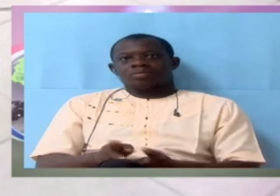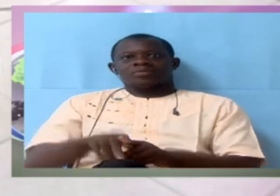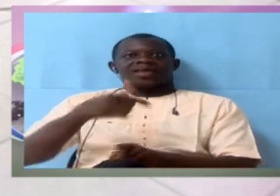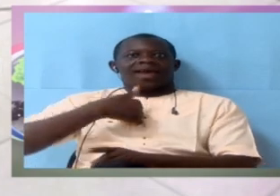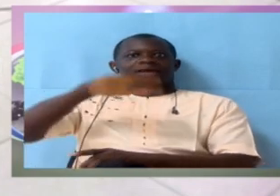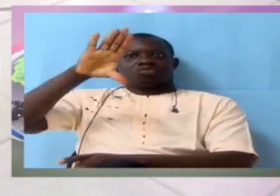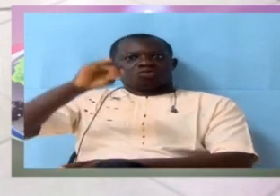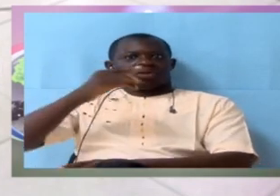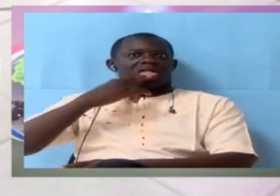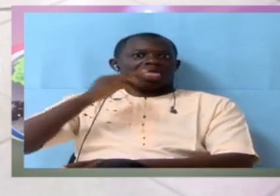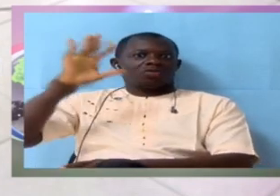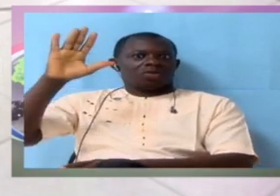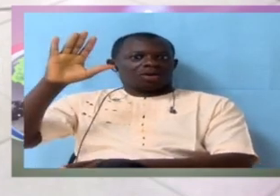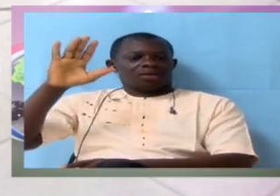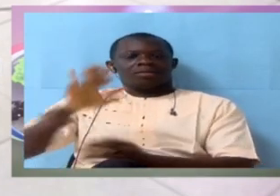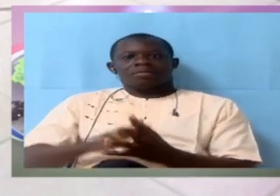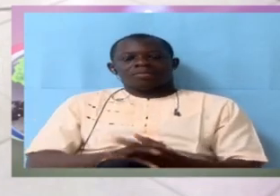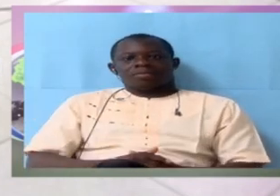Mbenkali lako.